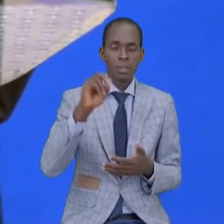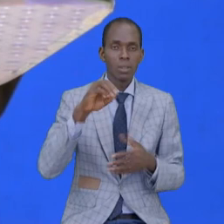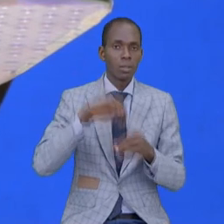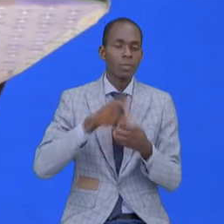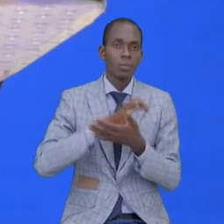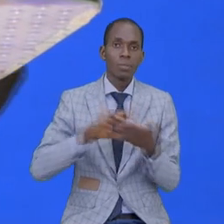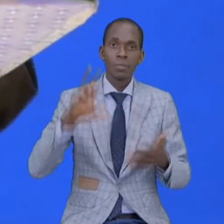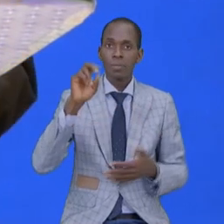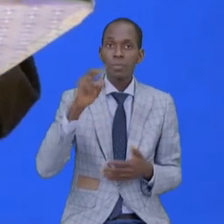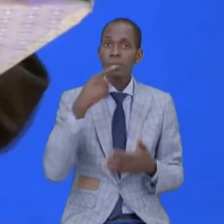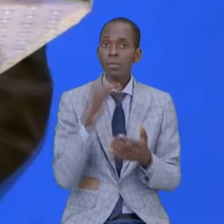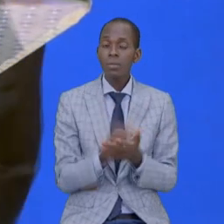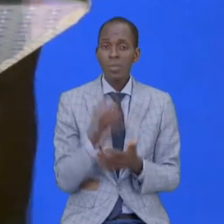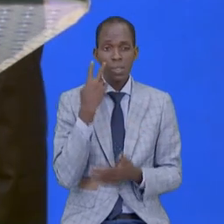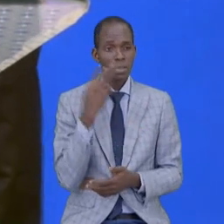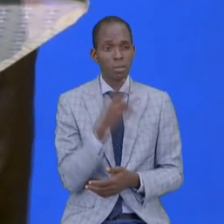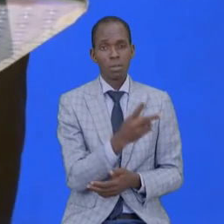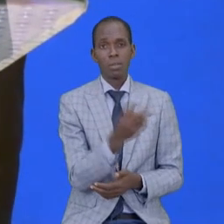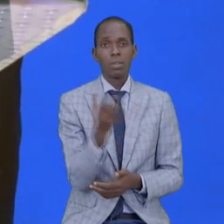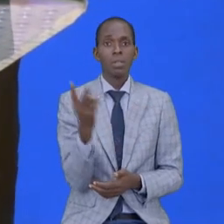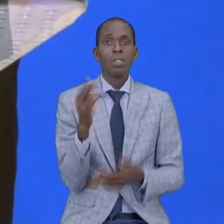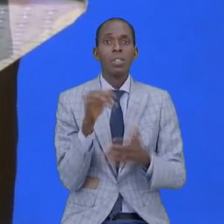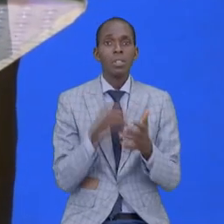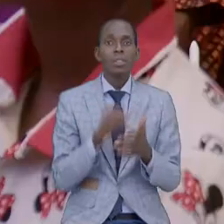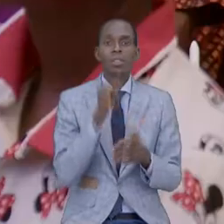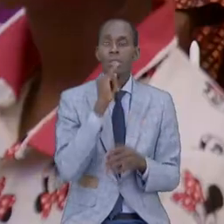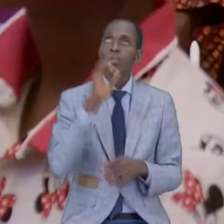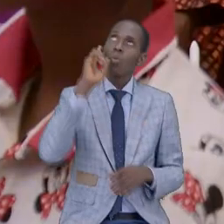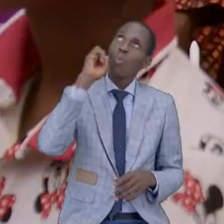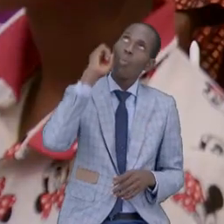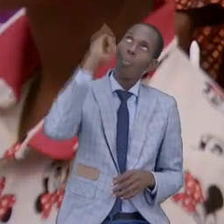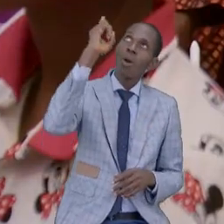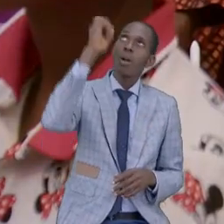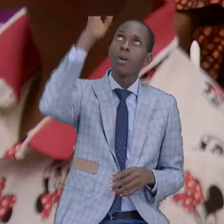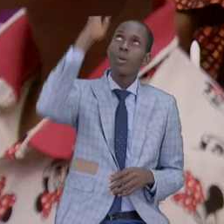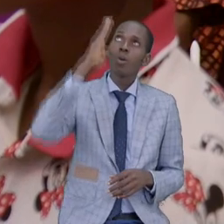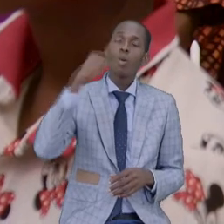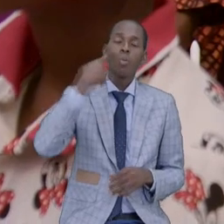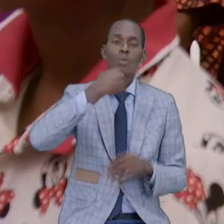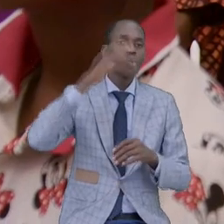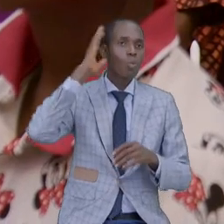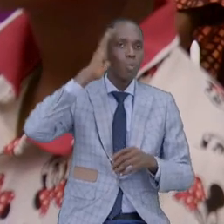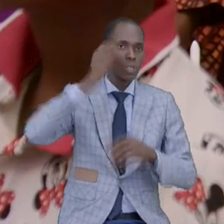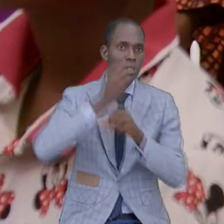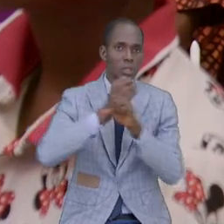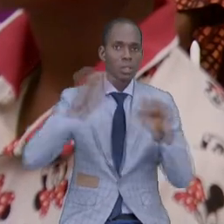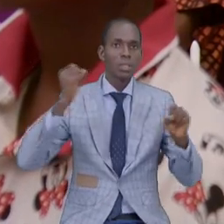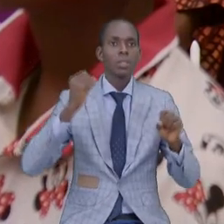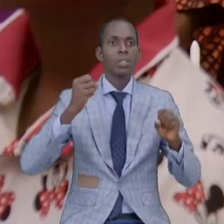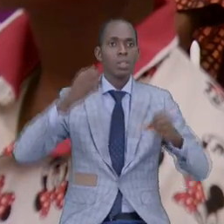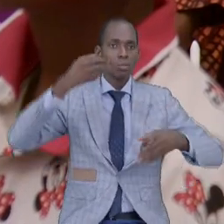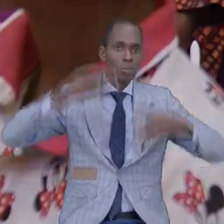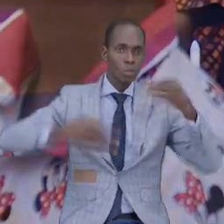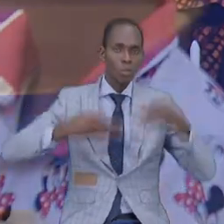in verse 30, it says, seeing it is one God, which shall justify the